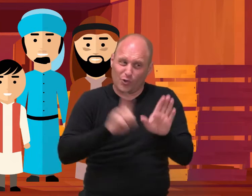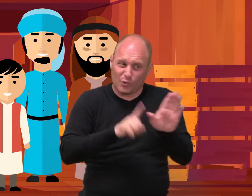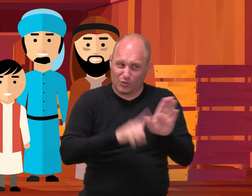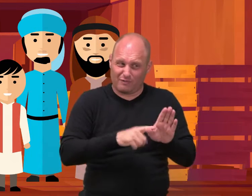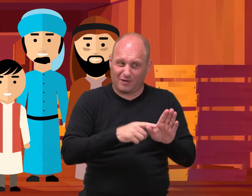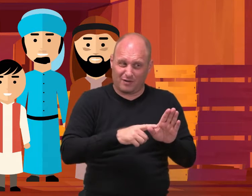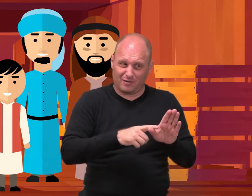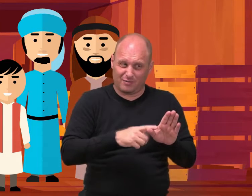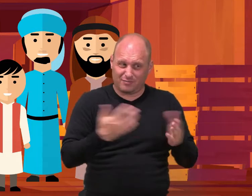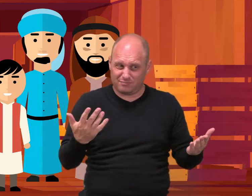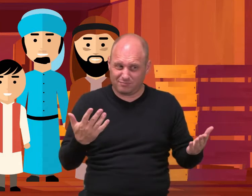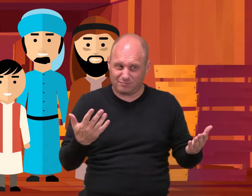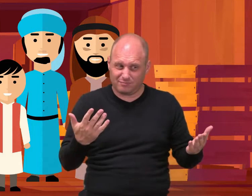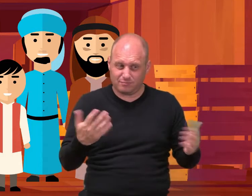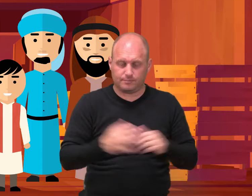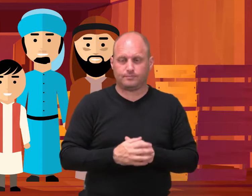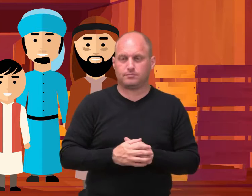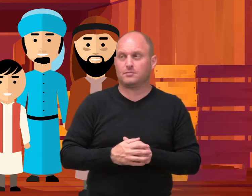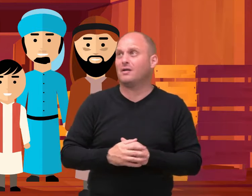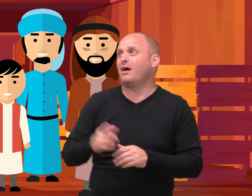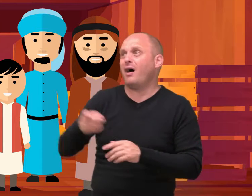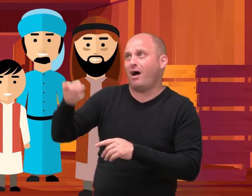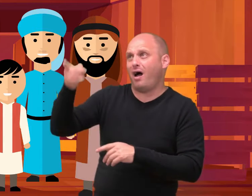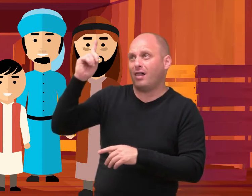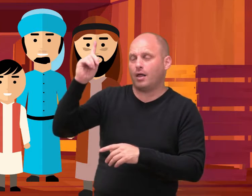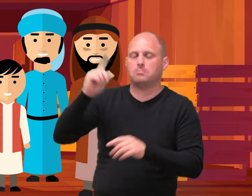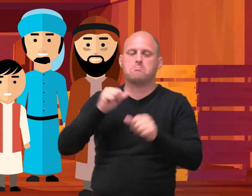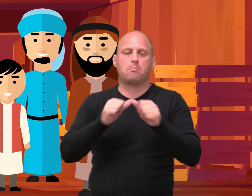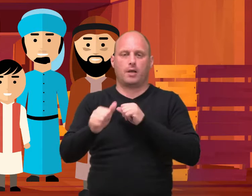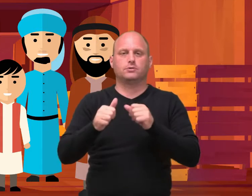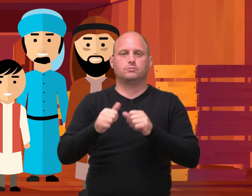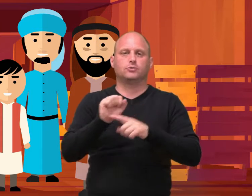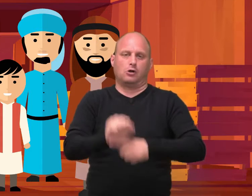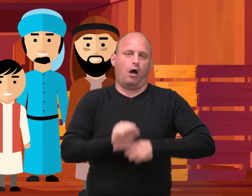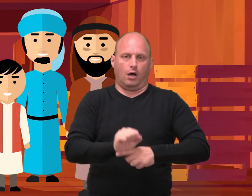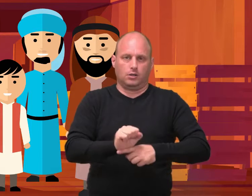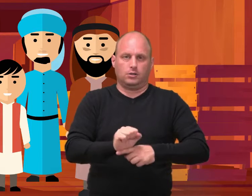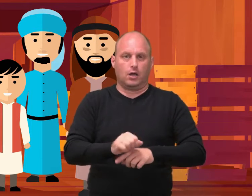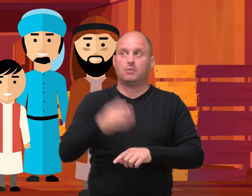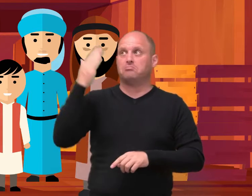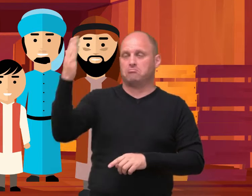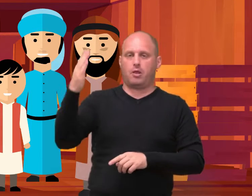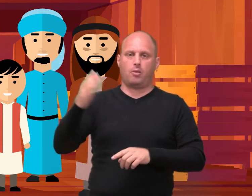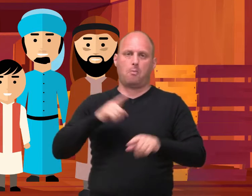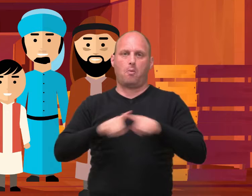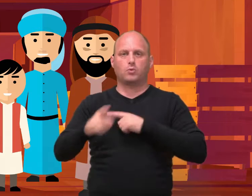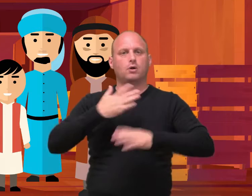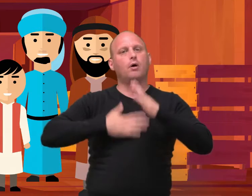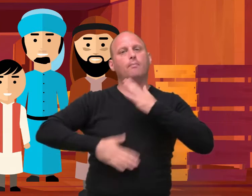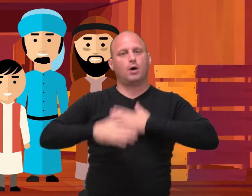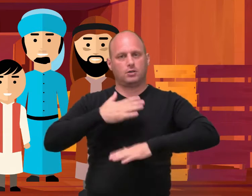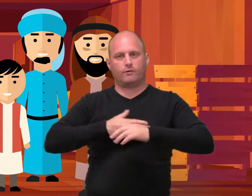aforetime? But Allah is the best to guard, and He is the most merciful of those who